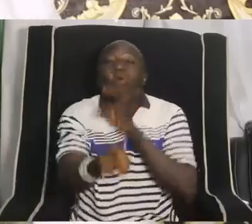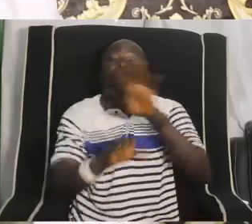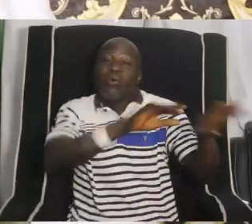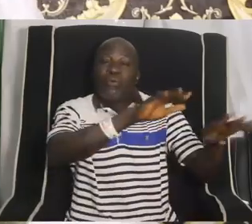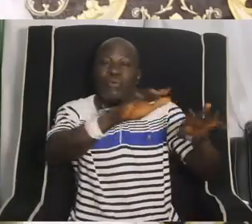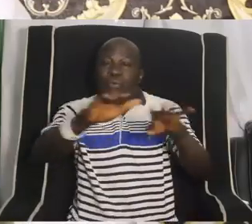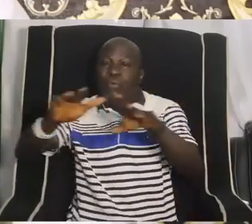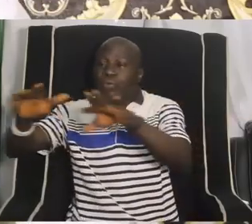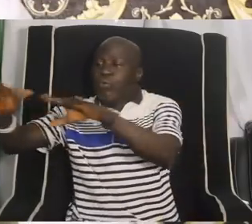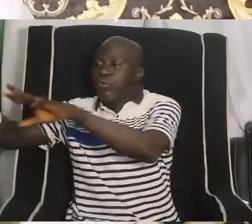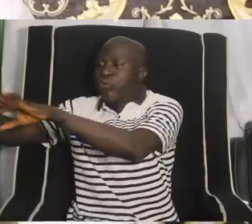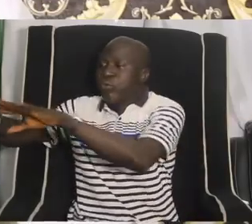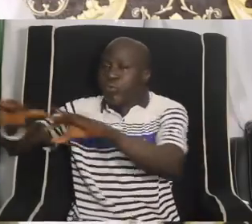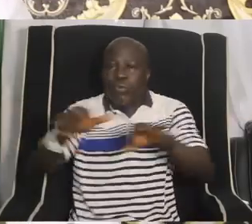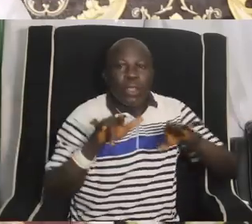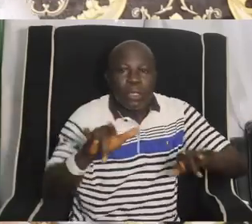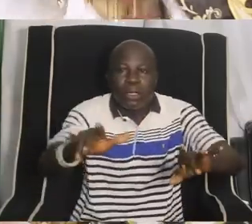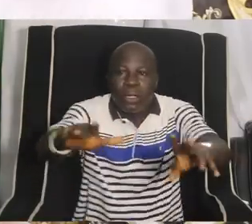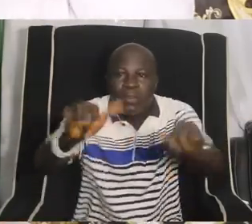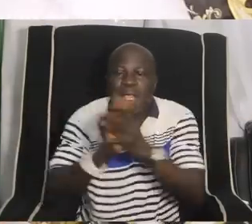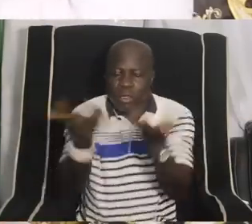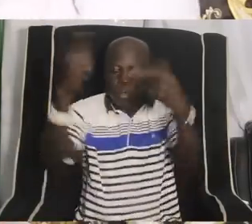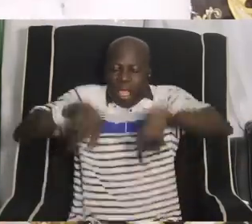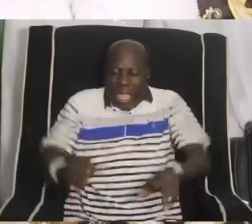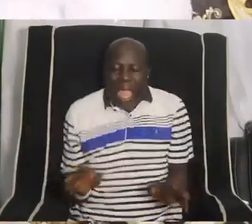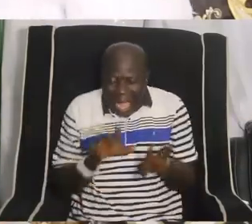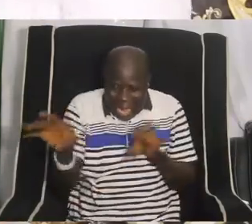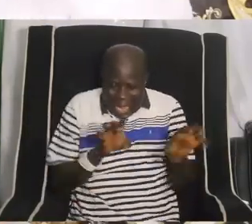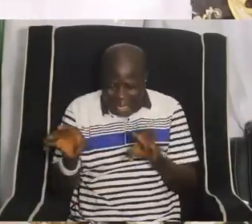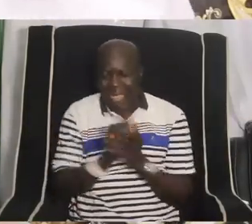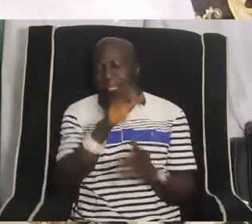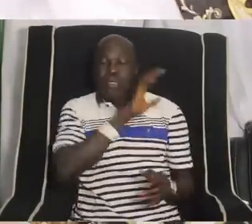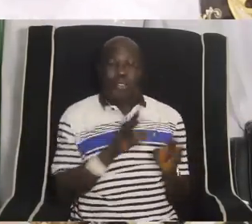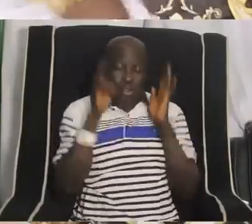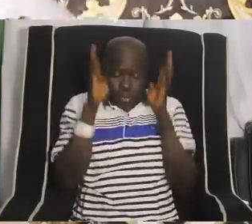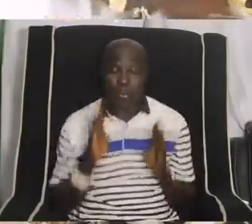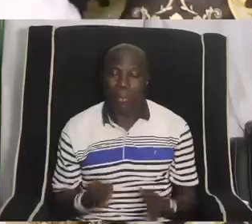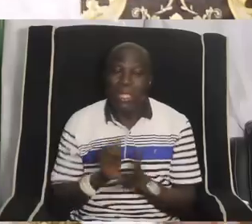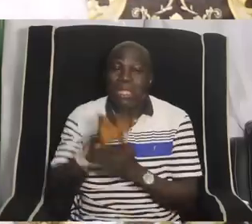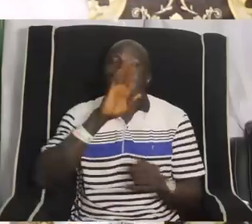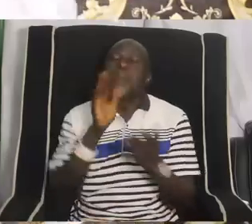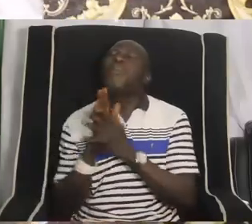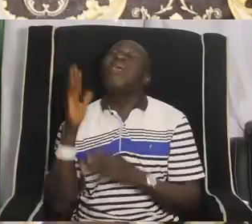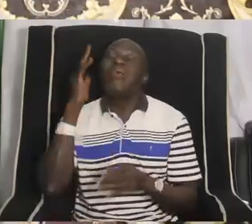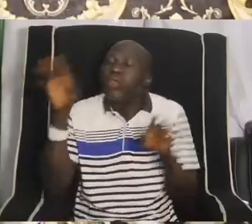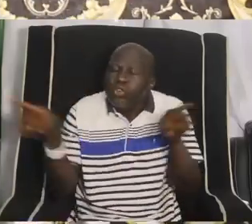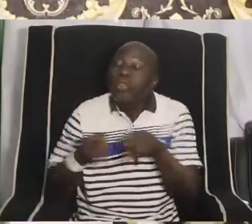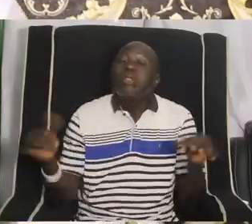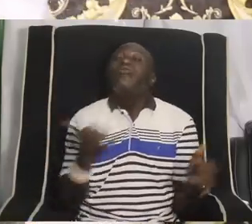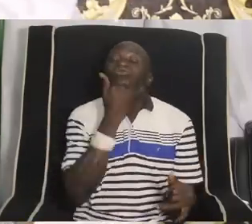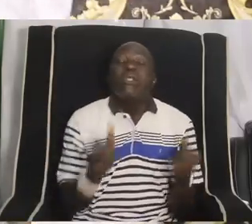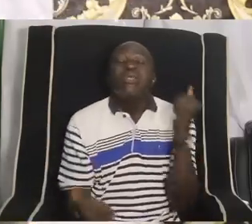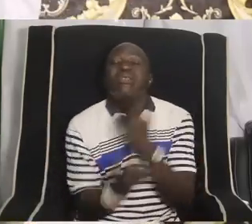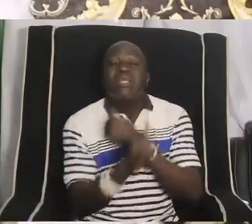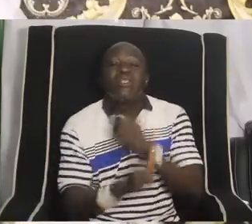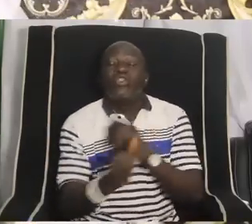Some people will come out from the ocean or river and act as women. The dangerous thing is that they